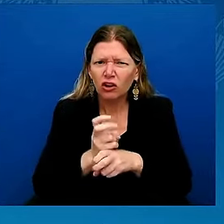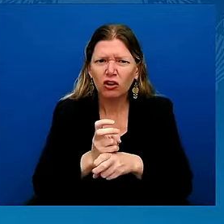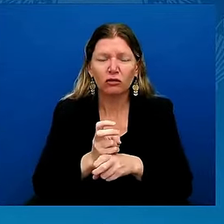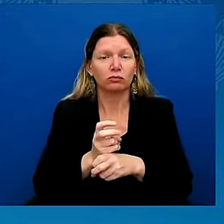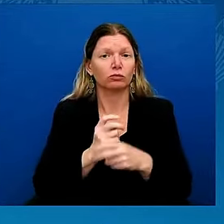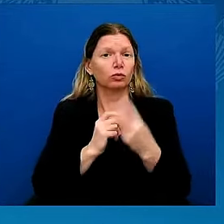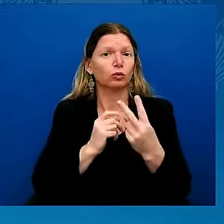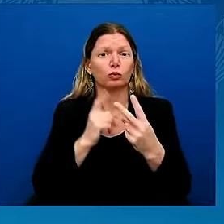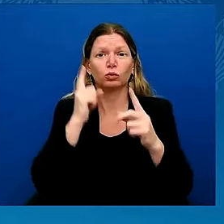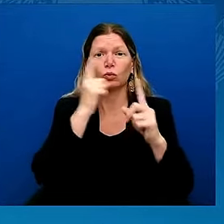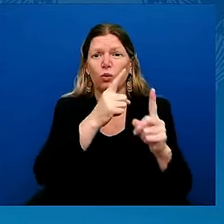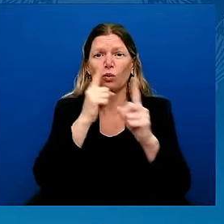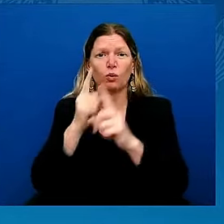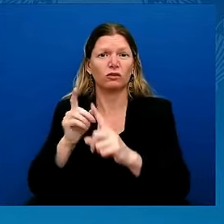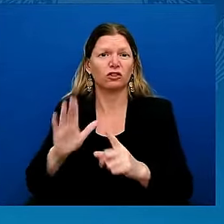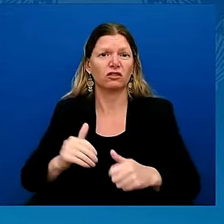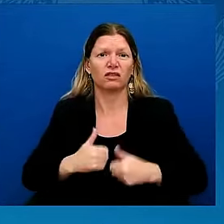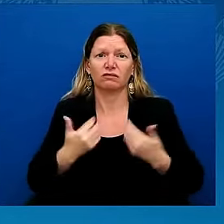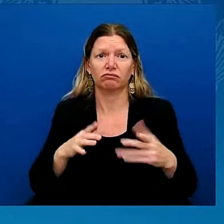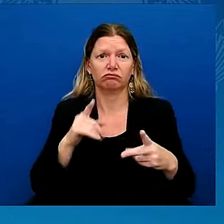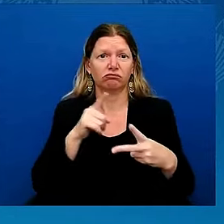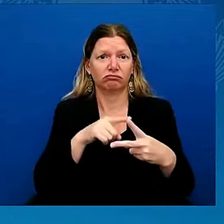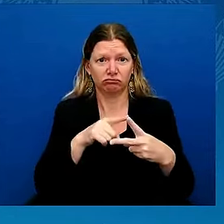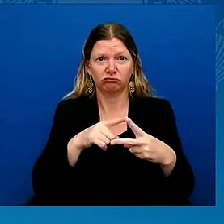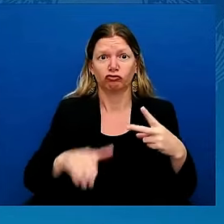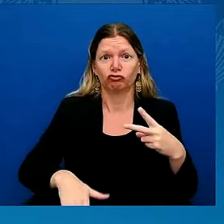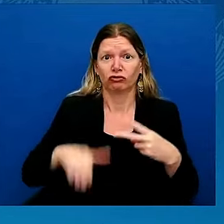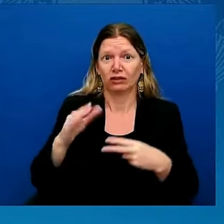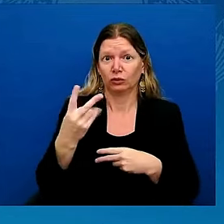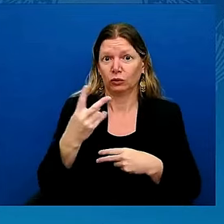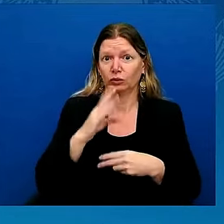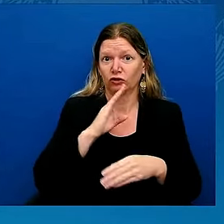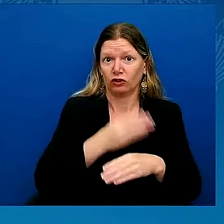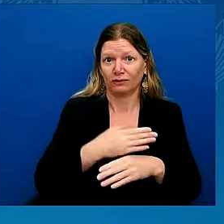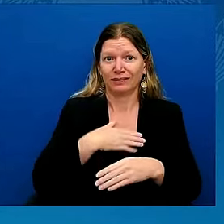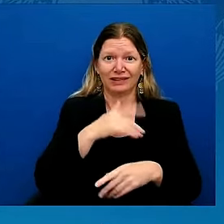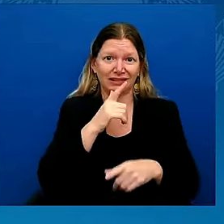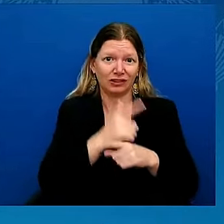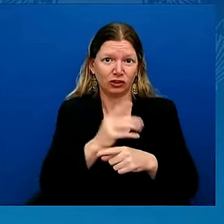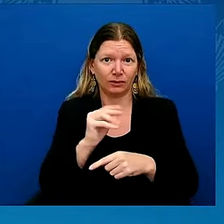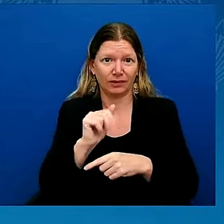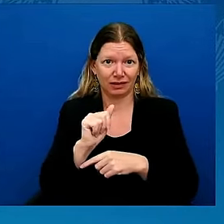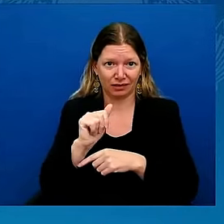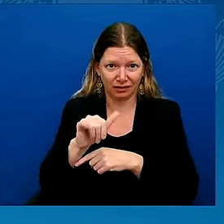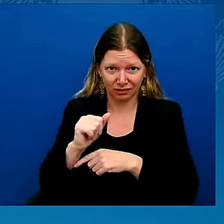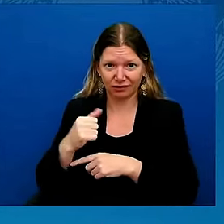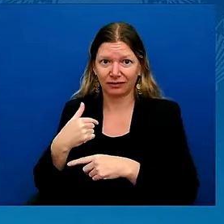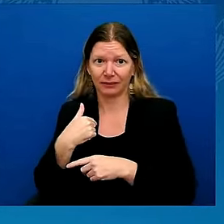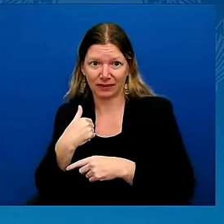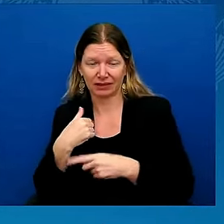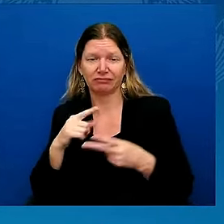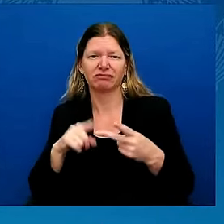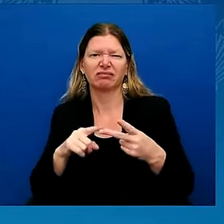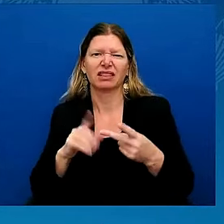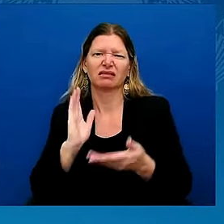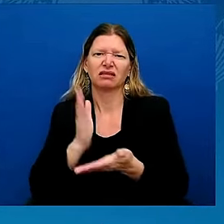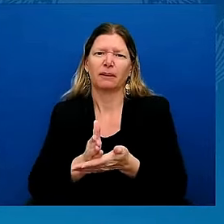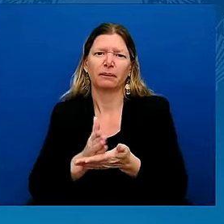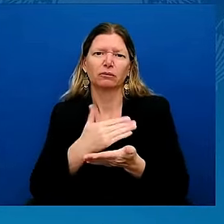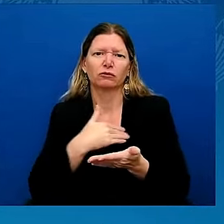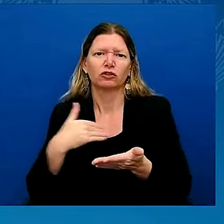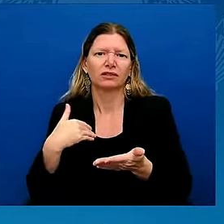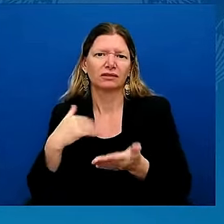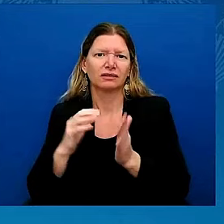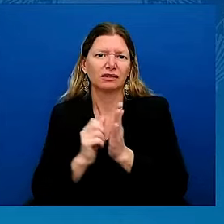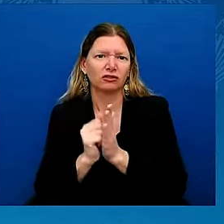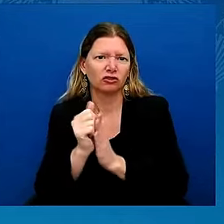me, and to end breast cancer. She was a breast cancer researcher. And growing up, our mother taught us certain fundamental